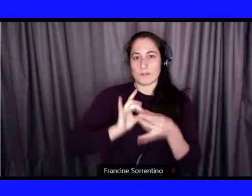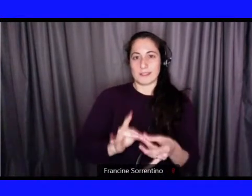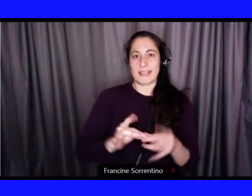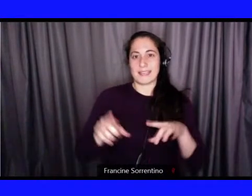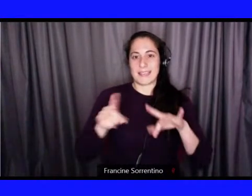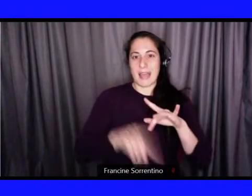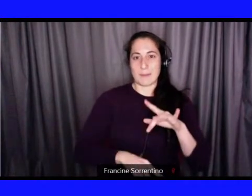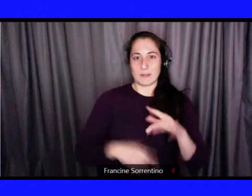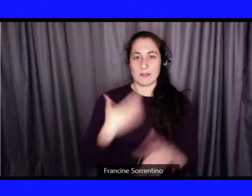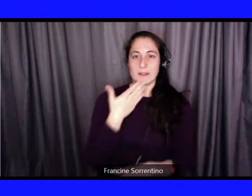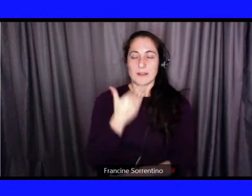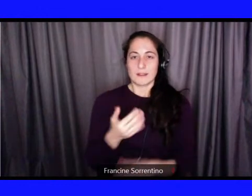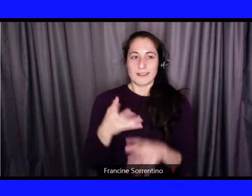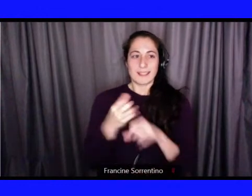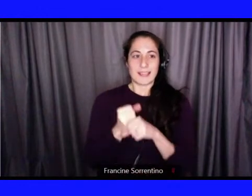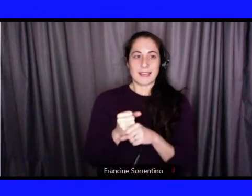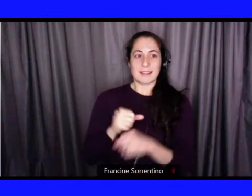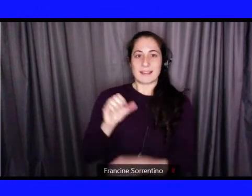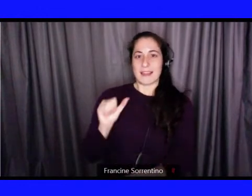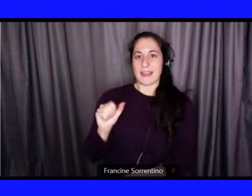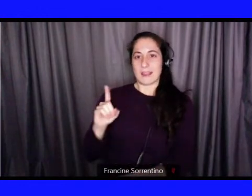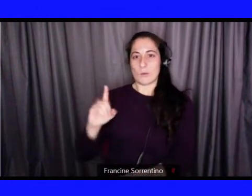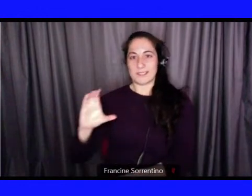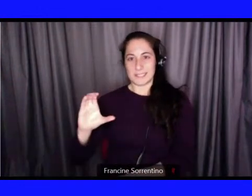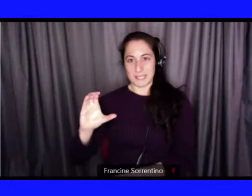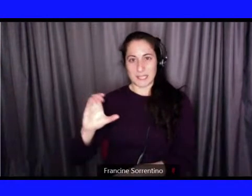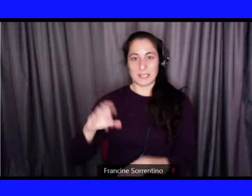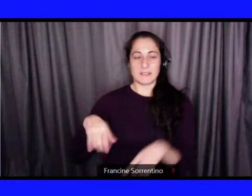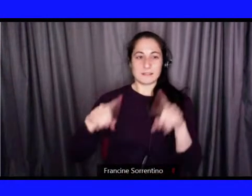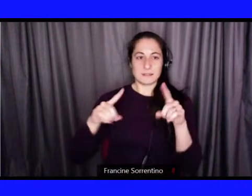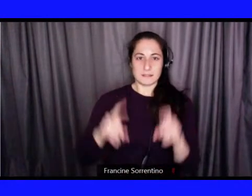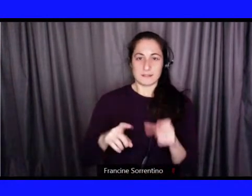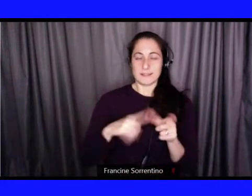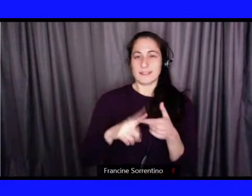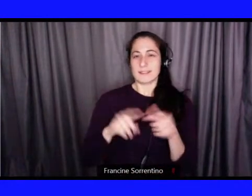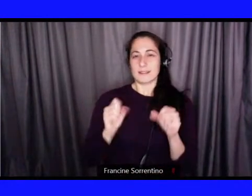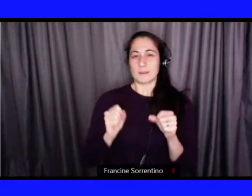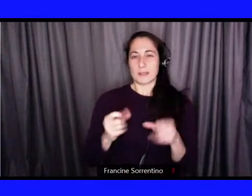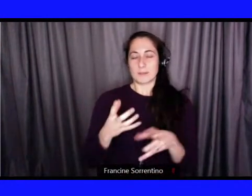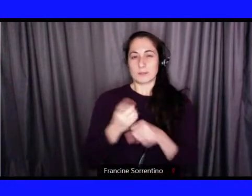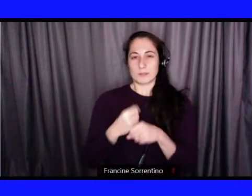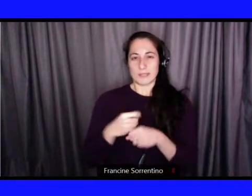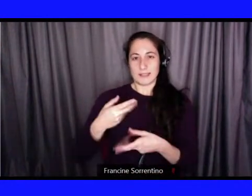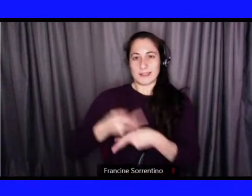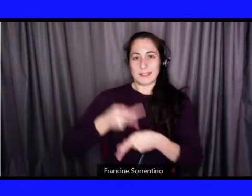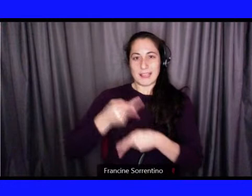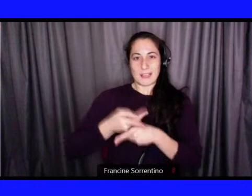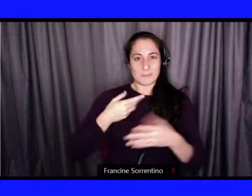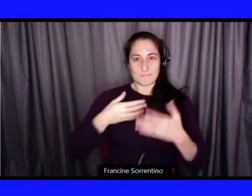rating trending upwards, and we have now beat our target at 66.96%, up